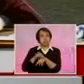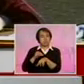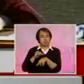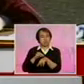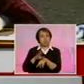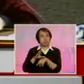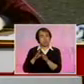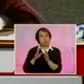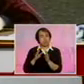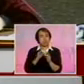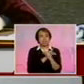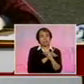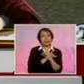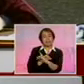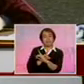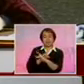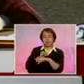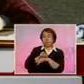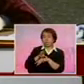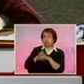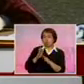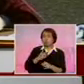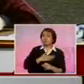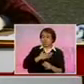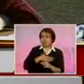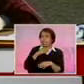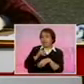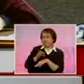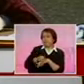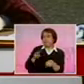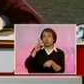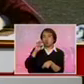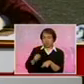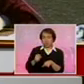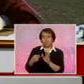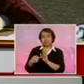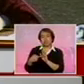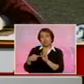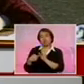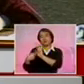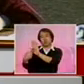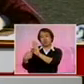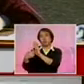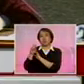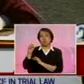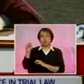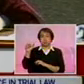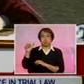advise the witness to surrender the SALN and advise your client that